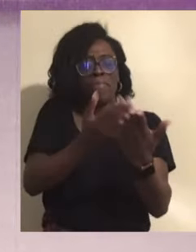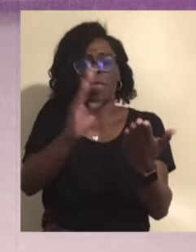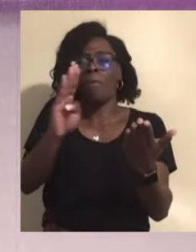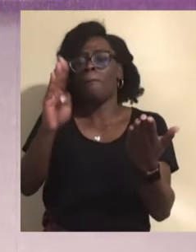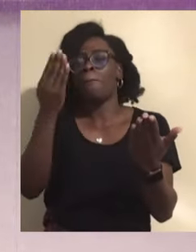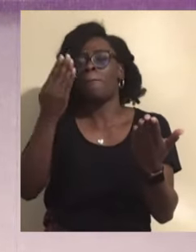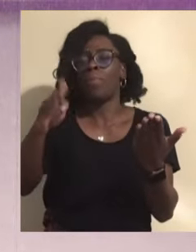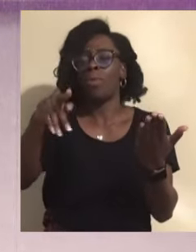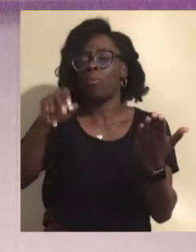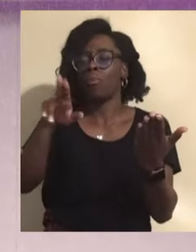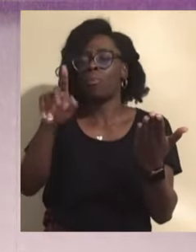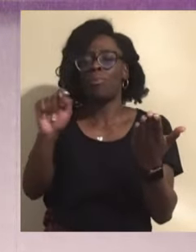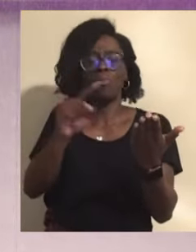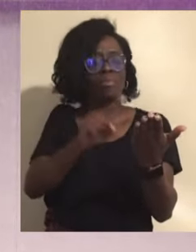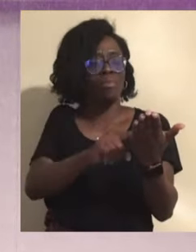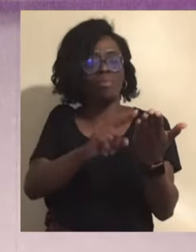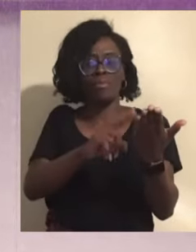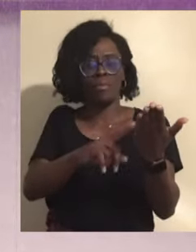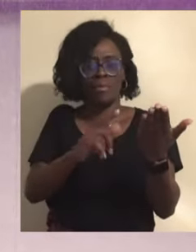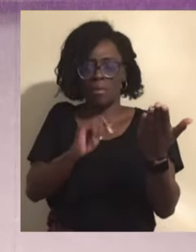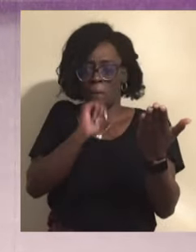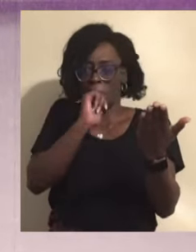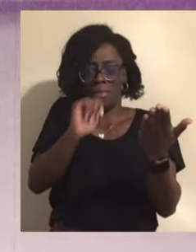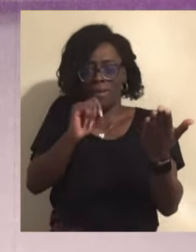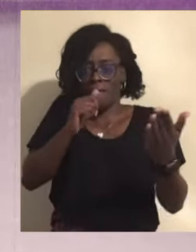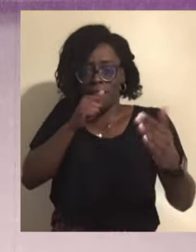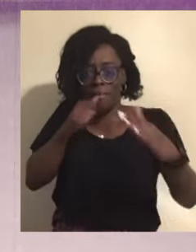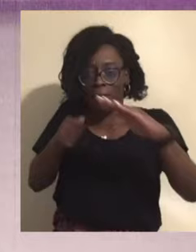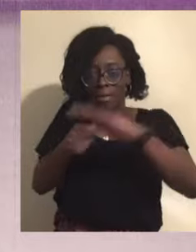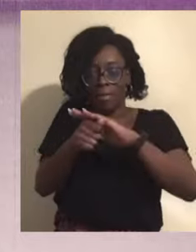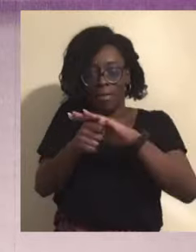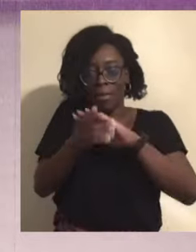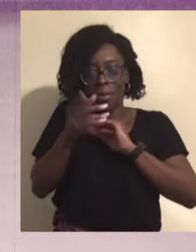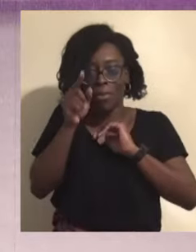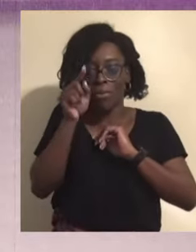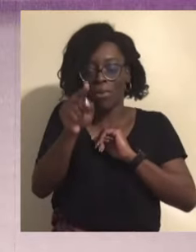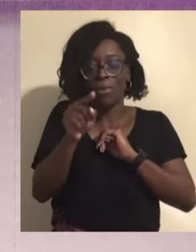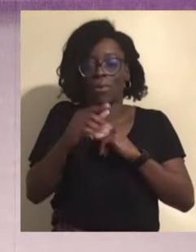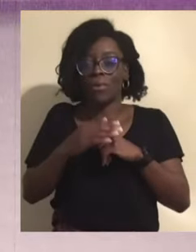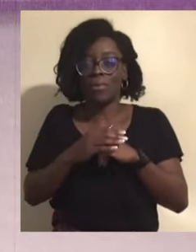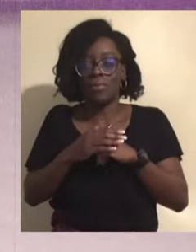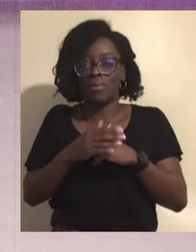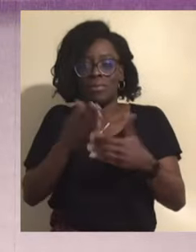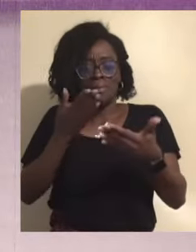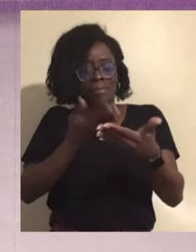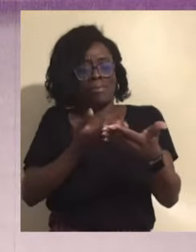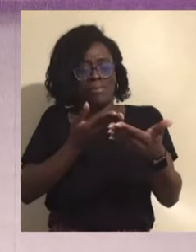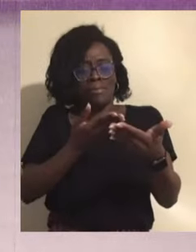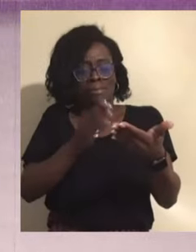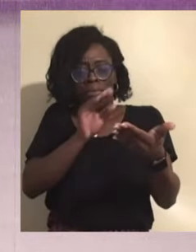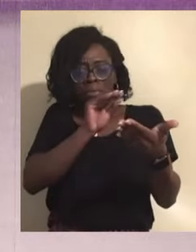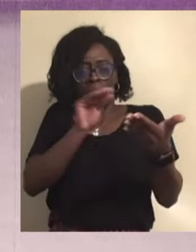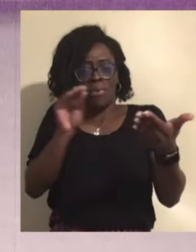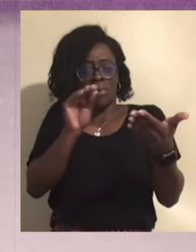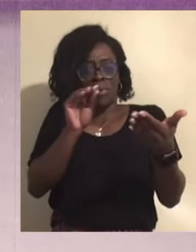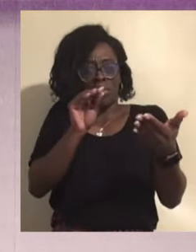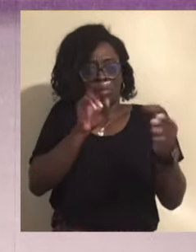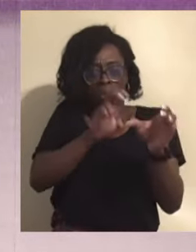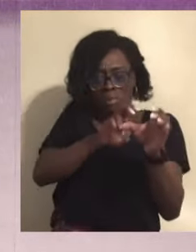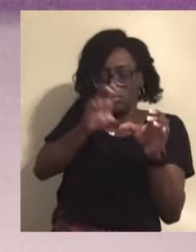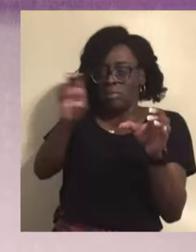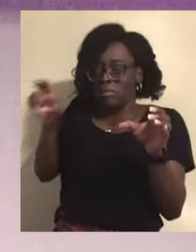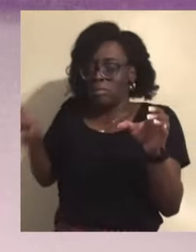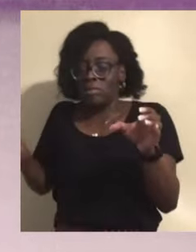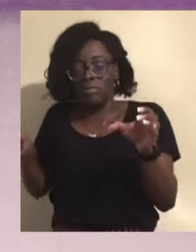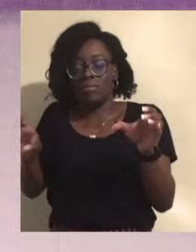you. Nowhere in the blueprint is there a plan to take you. I got plans for you. I